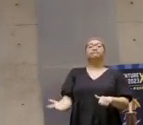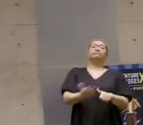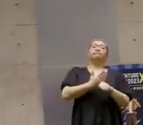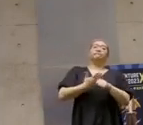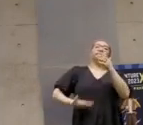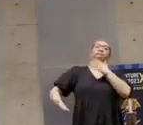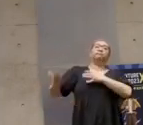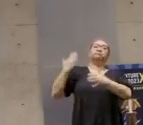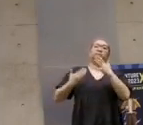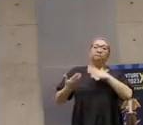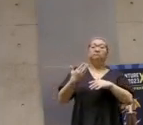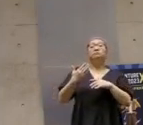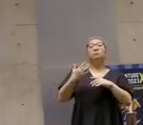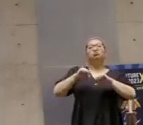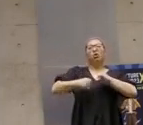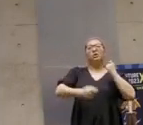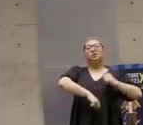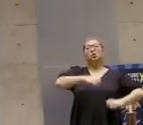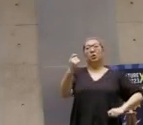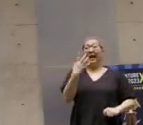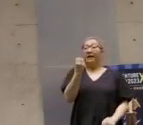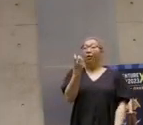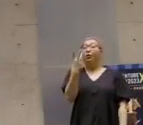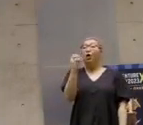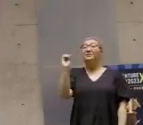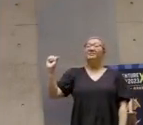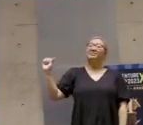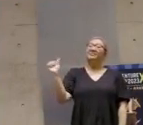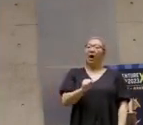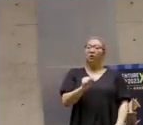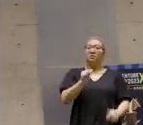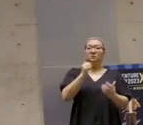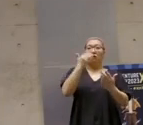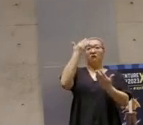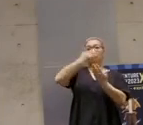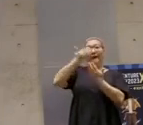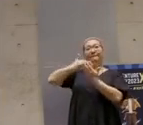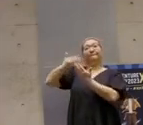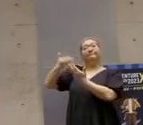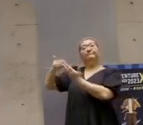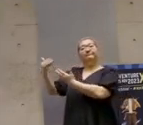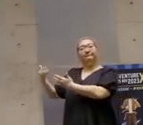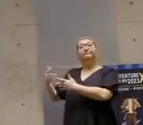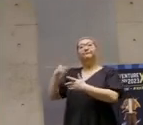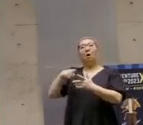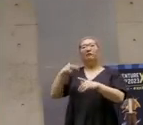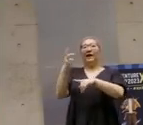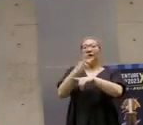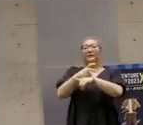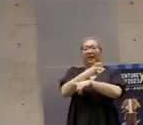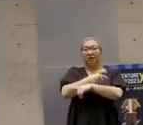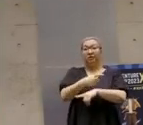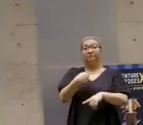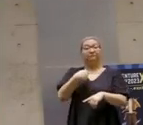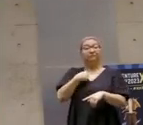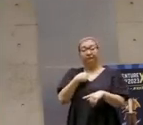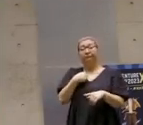frames of animation. And we found that it took about an hour for an artist to redraw,